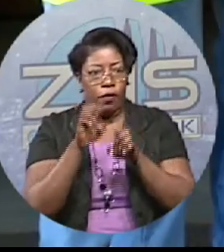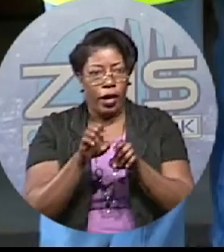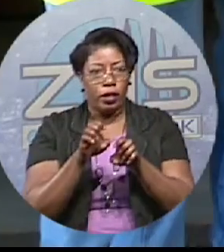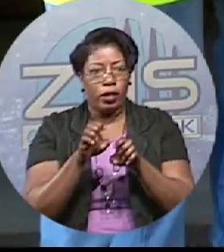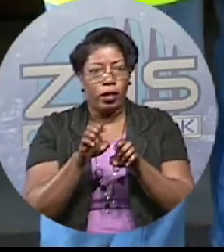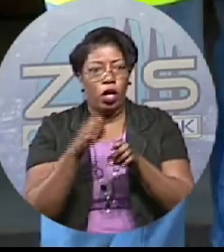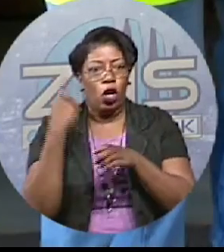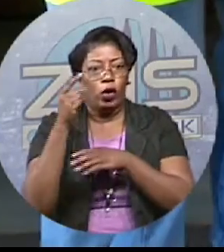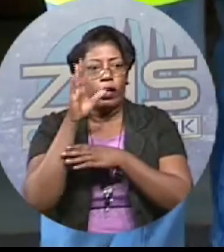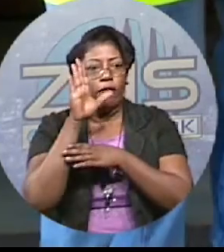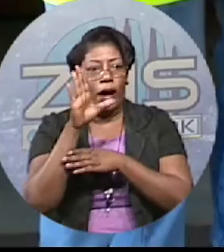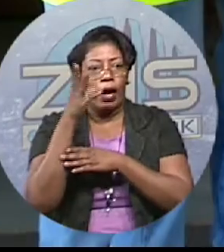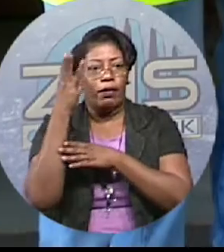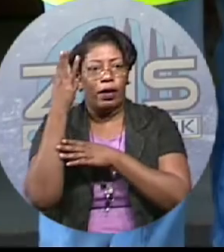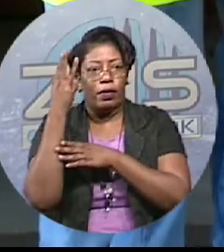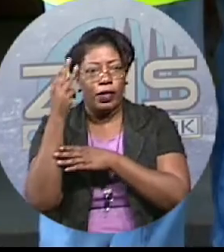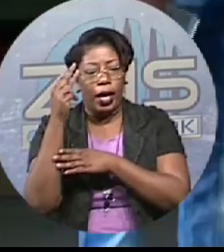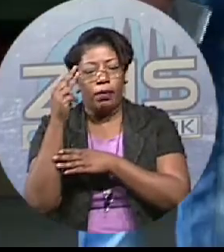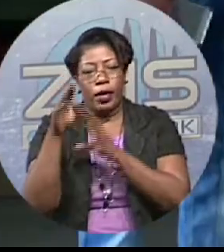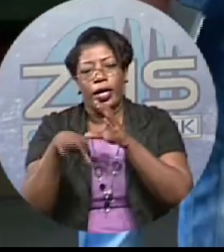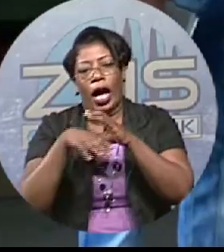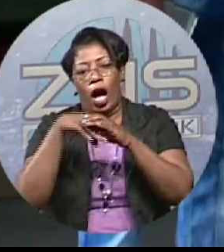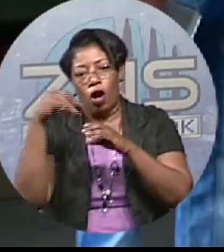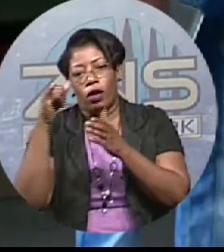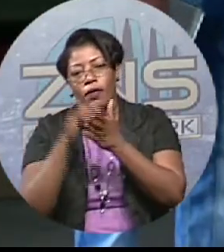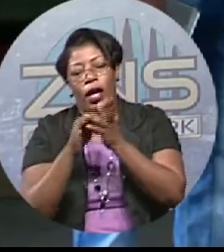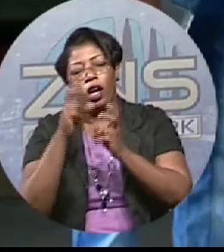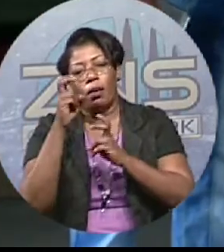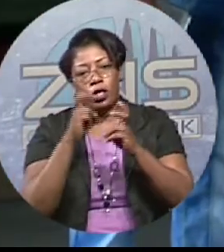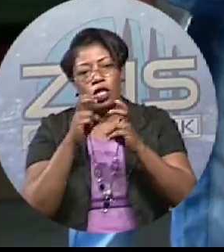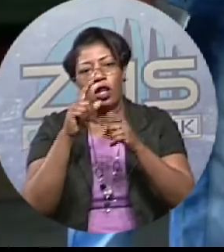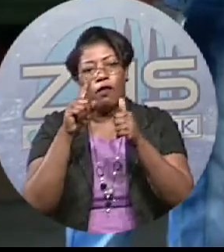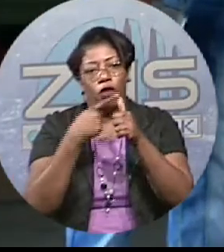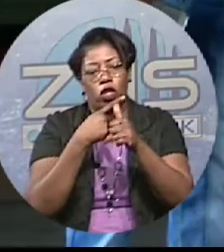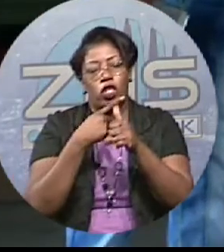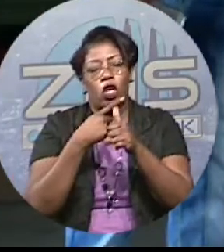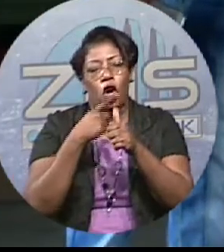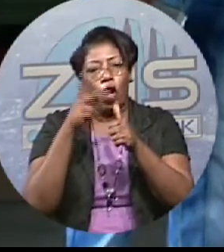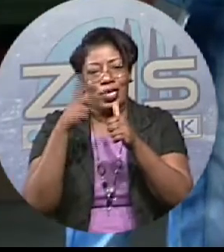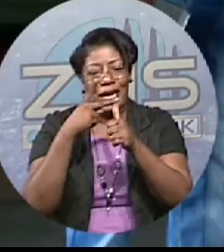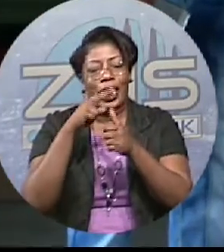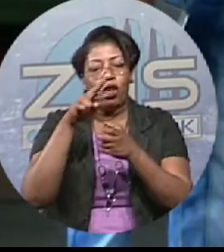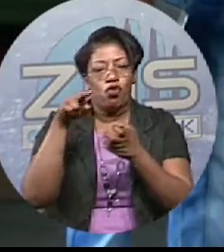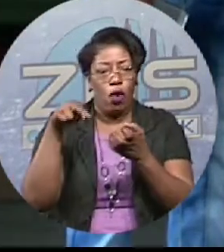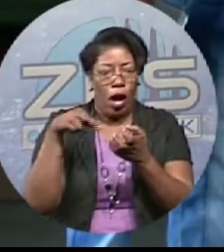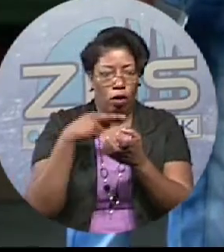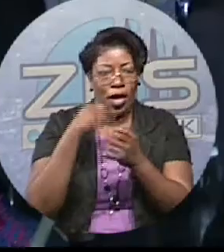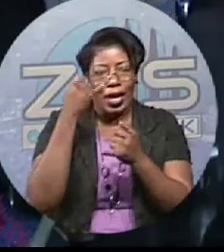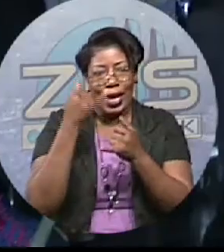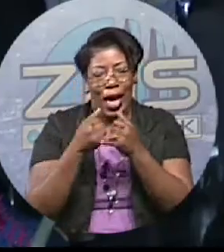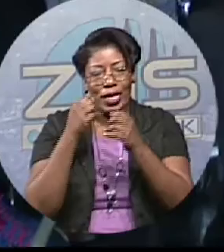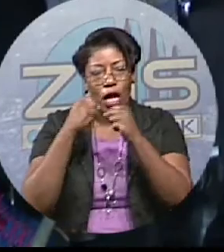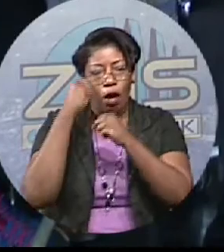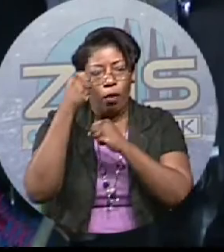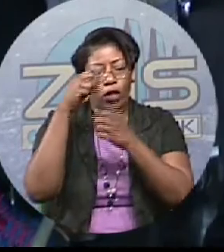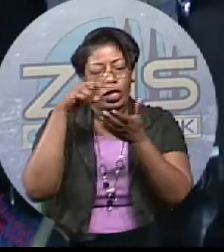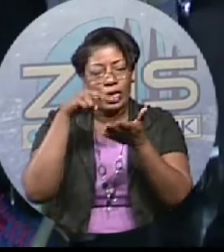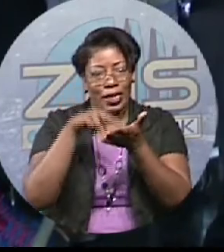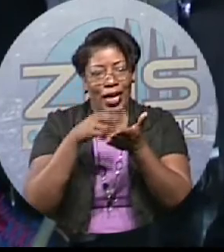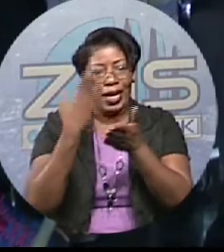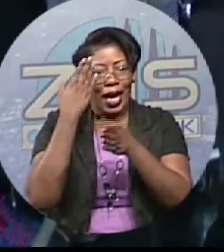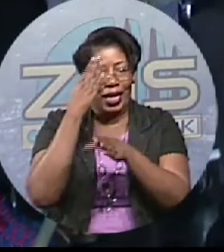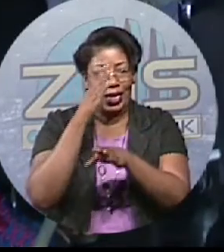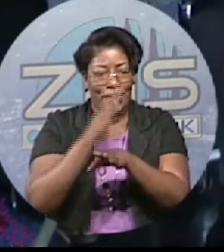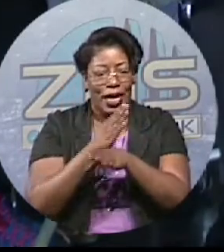Unfortunately, 5 of them bowed out of the competition in either the first or second round. Rasheal Williams was the last boxer standing up until last night